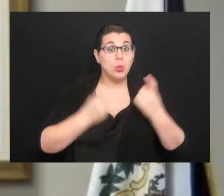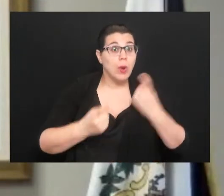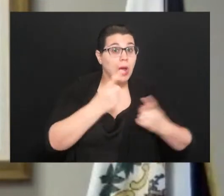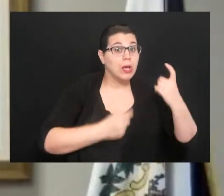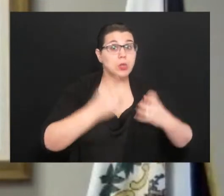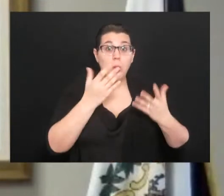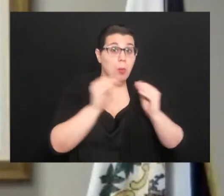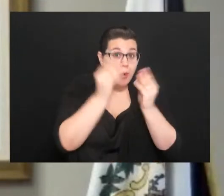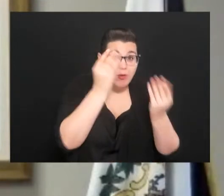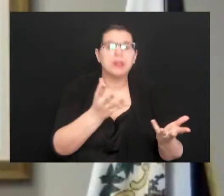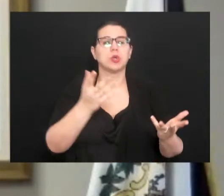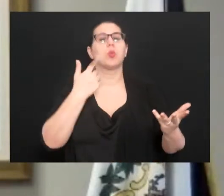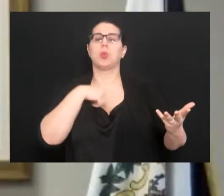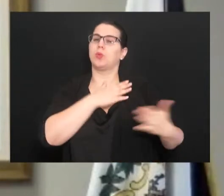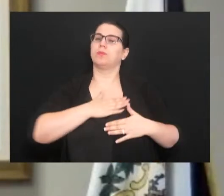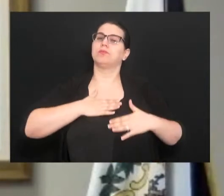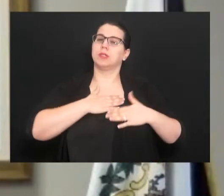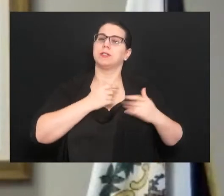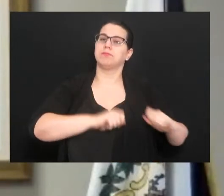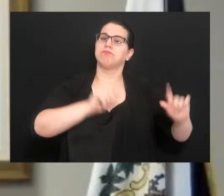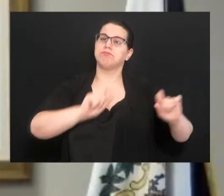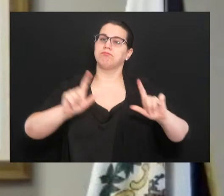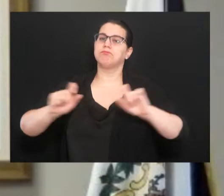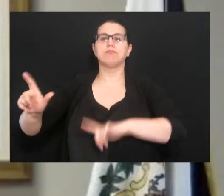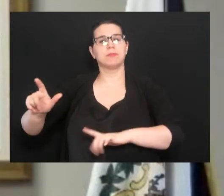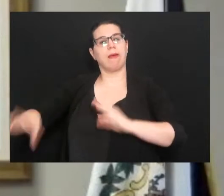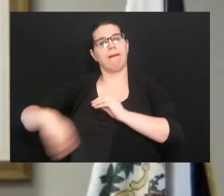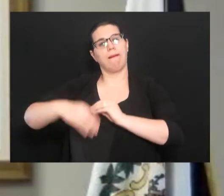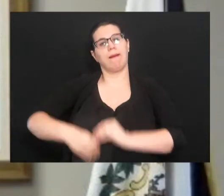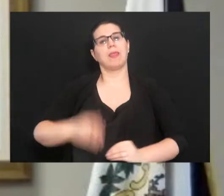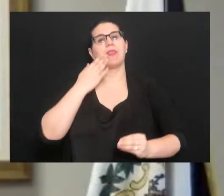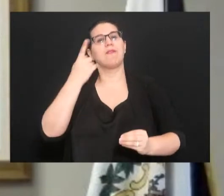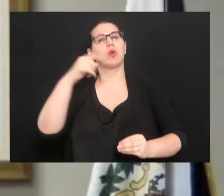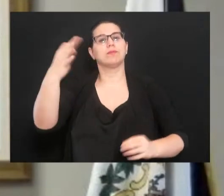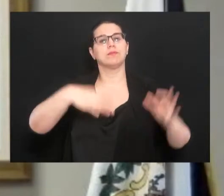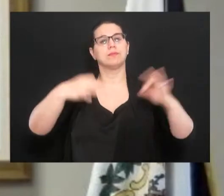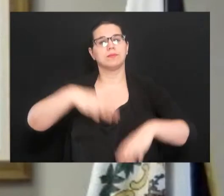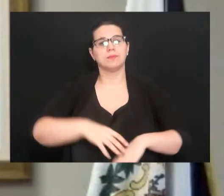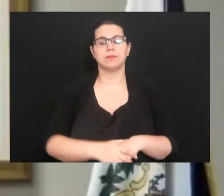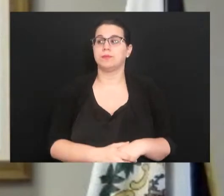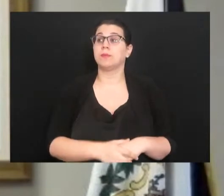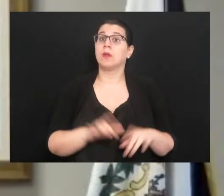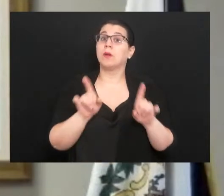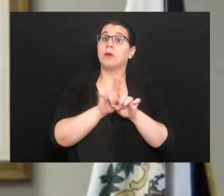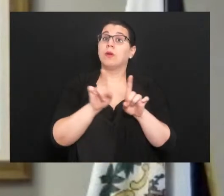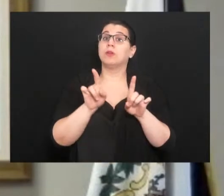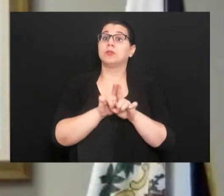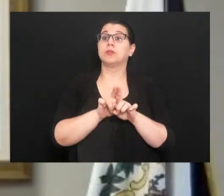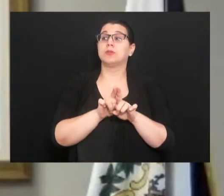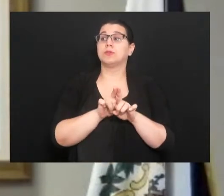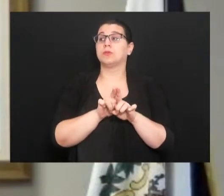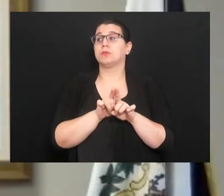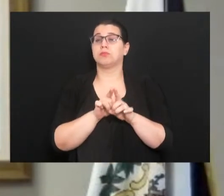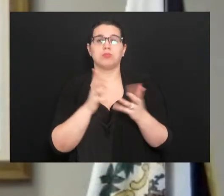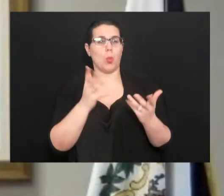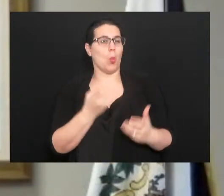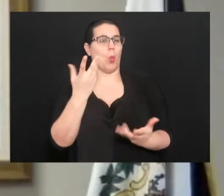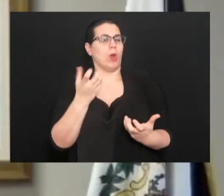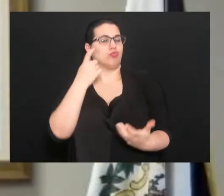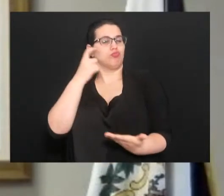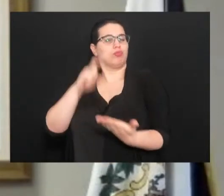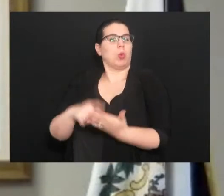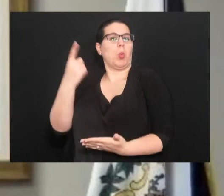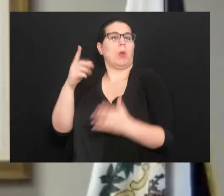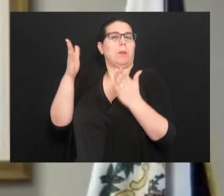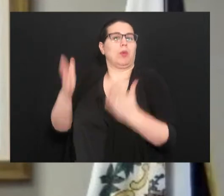information. So we thank you for that and for that input. I also want to take a minute to recognize an individual in DHHR